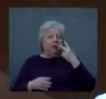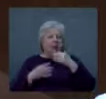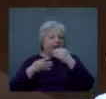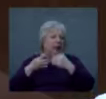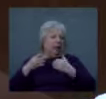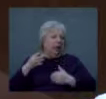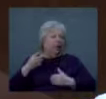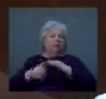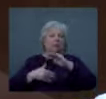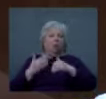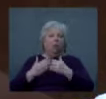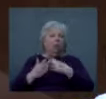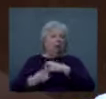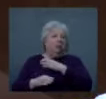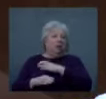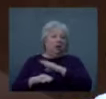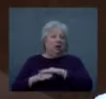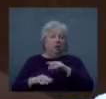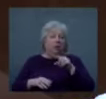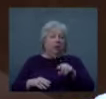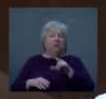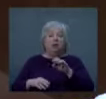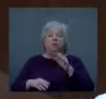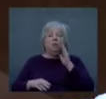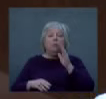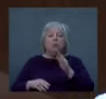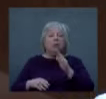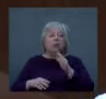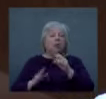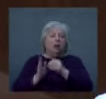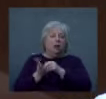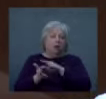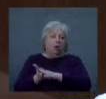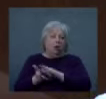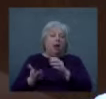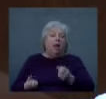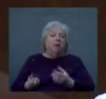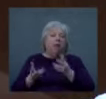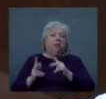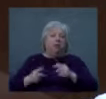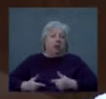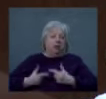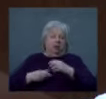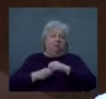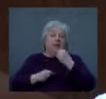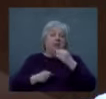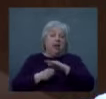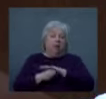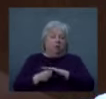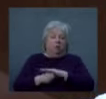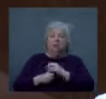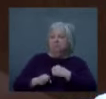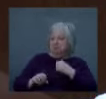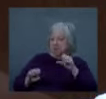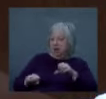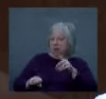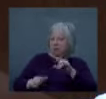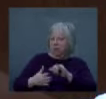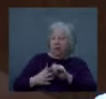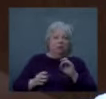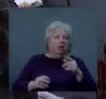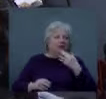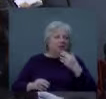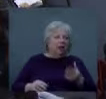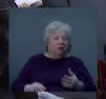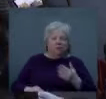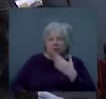of the whole committee on this, and if you will, please note how many of these are neighborhood people. I can do that. Okay, thank you. You're